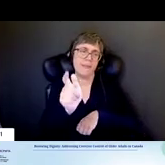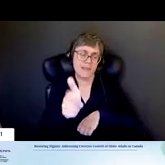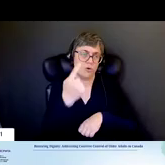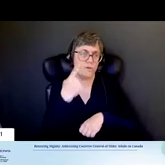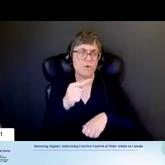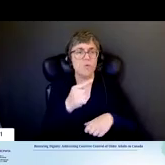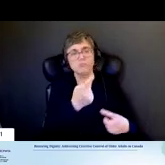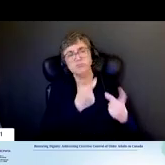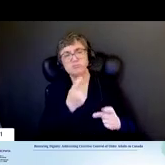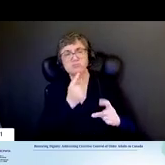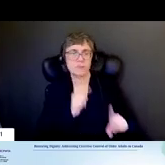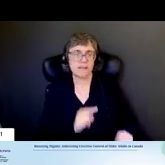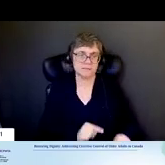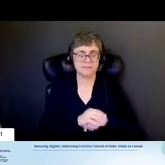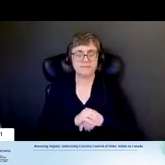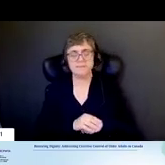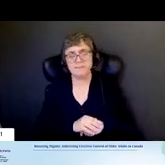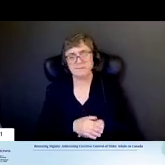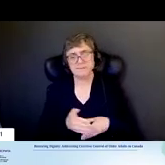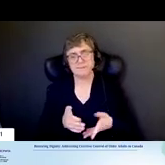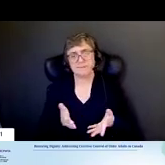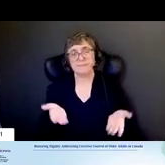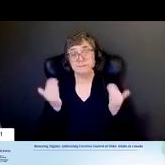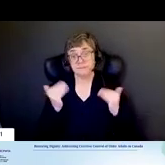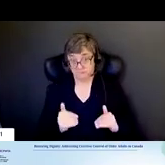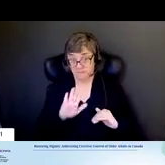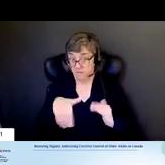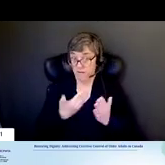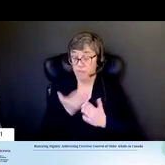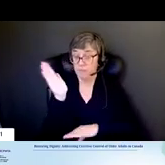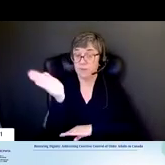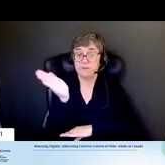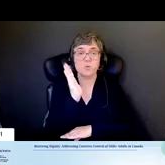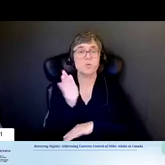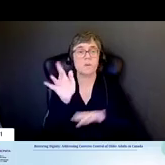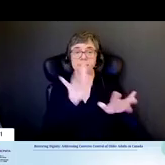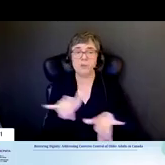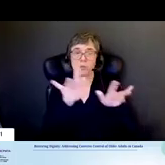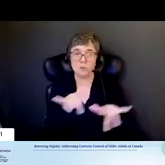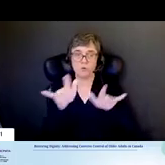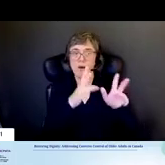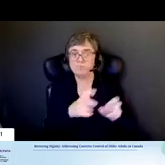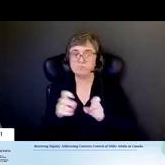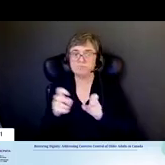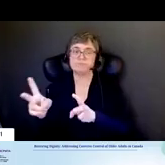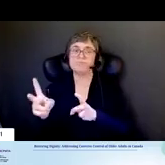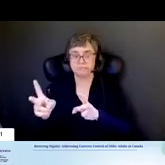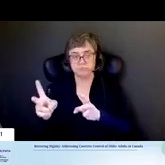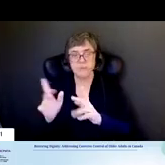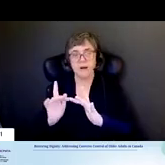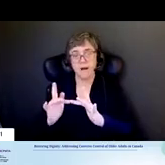end of the event. The presentations are being recorded, so this entire event will be made available